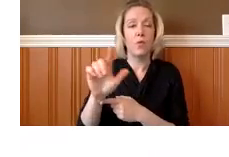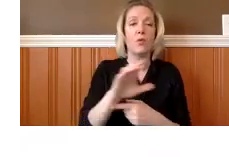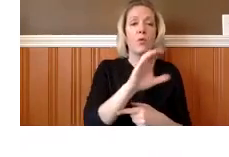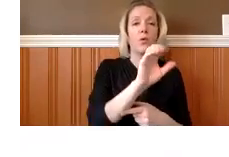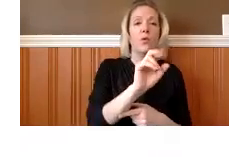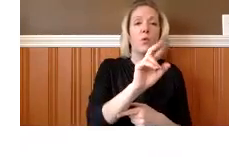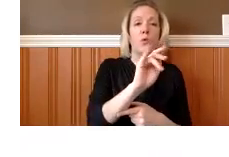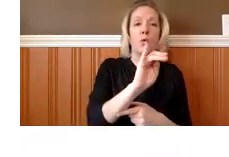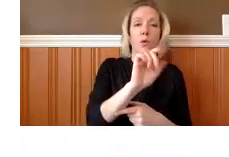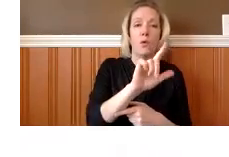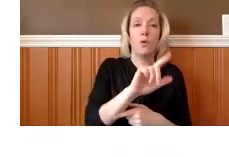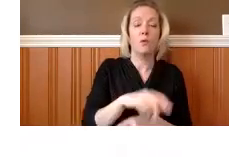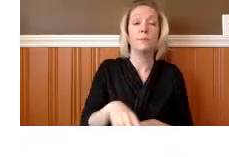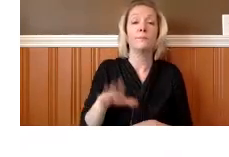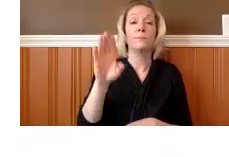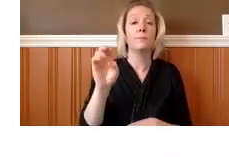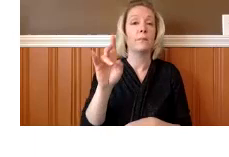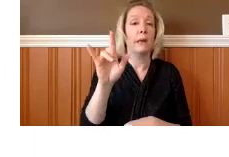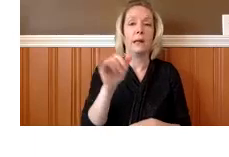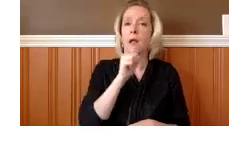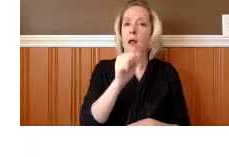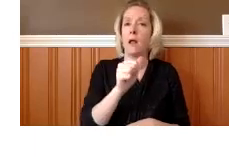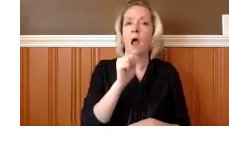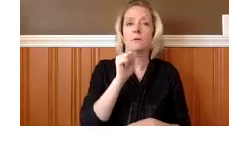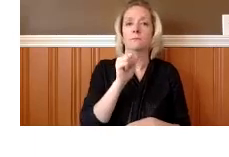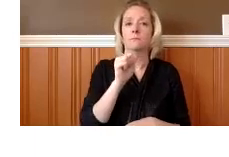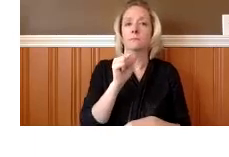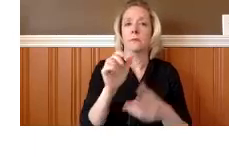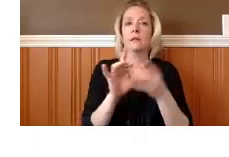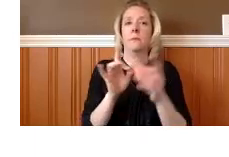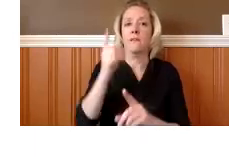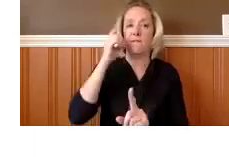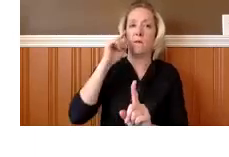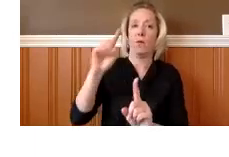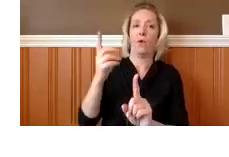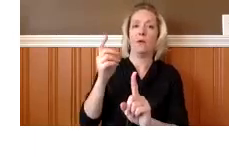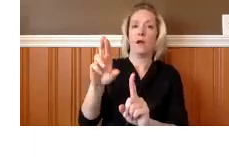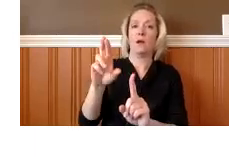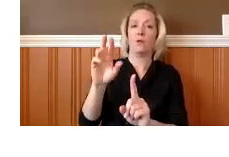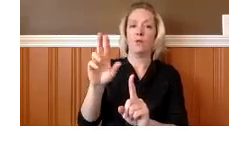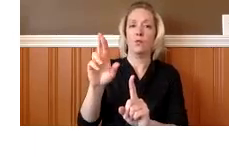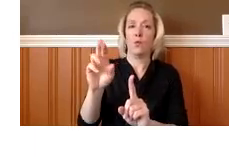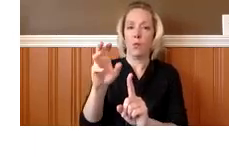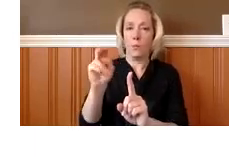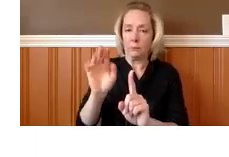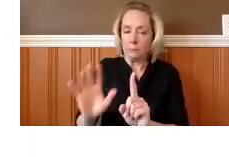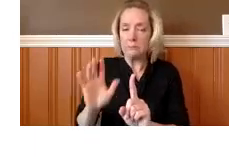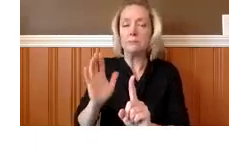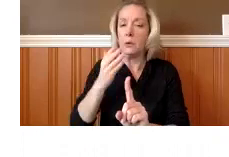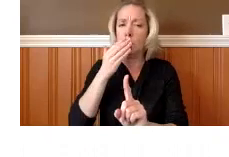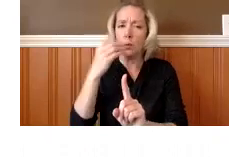So I would never be one to speak for Dr. Christine Roman Lancy. And that's a great question. I believe